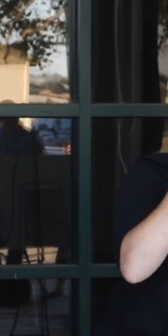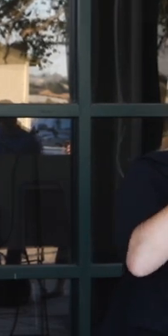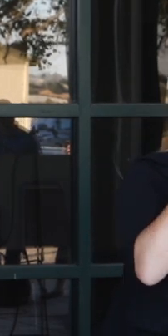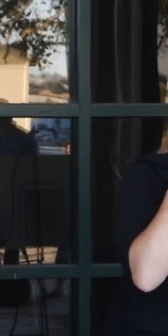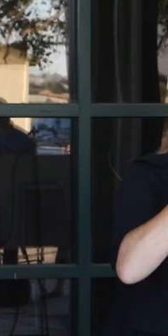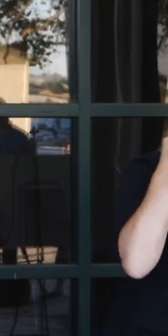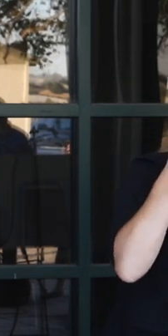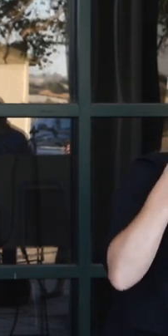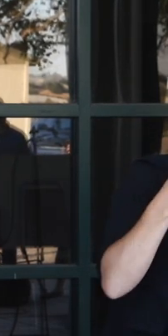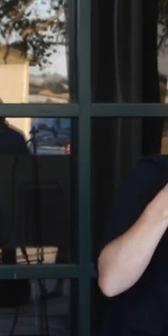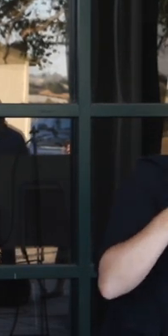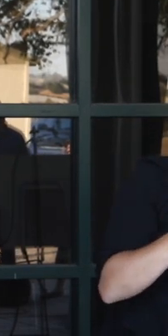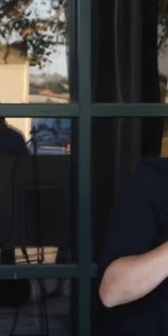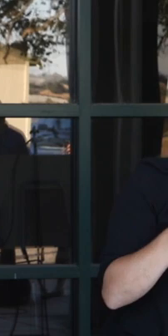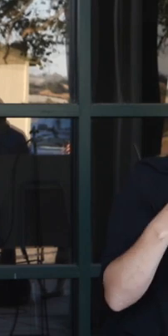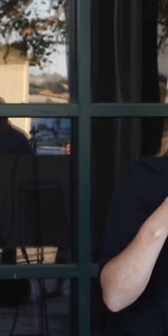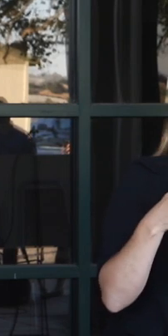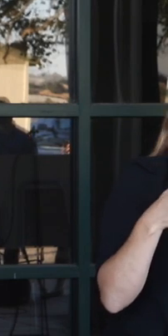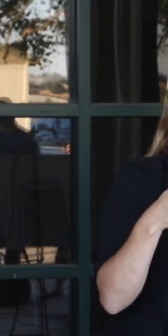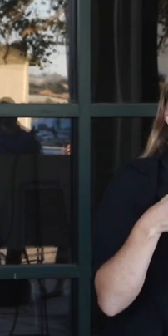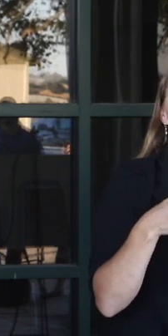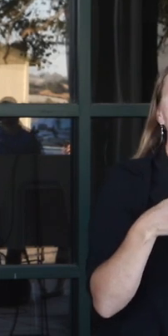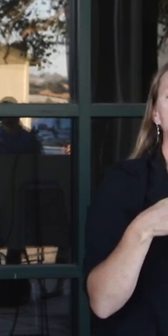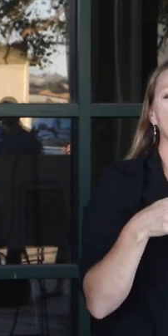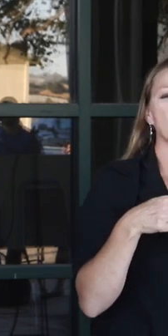and during the shooting,